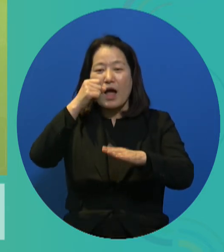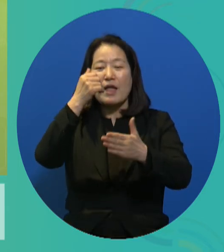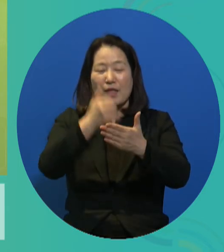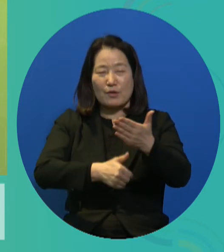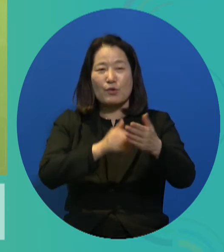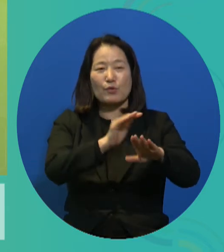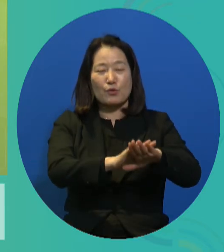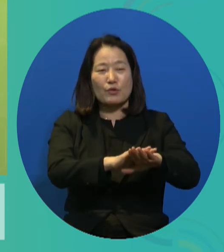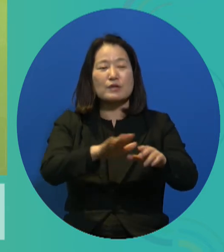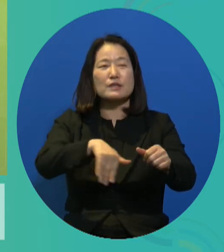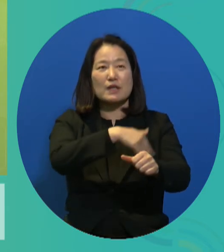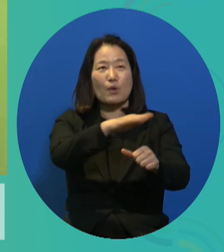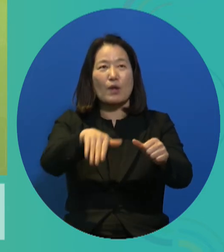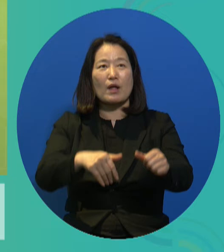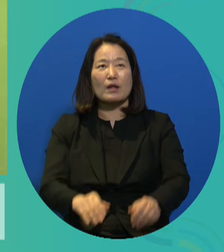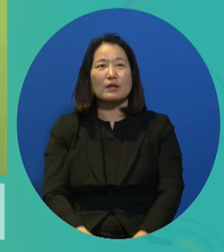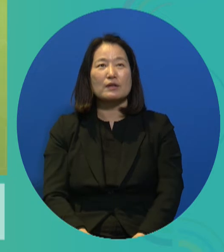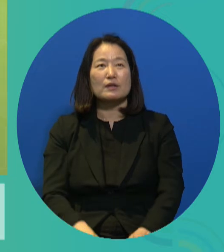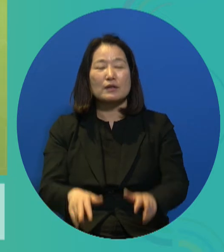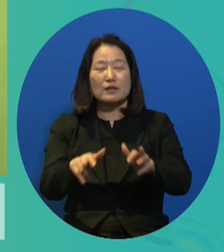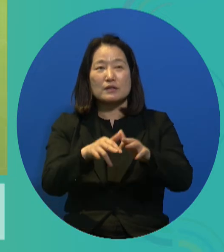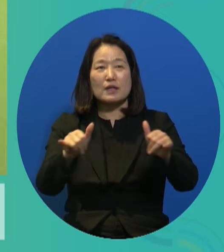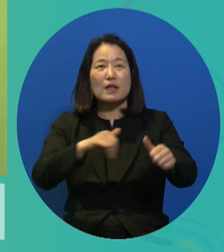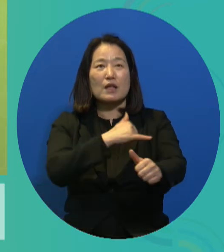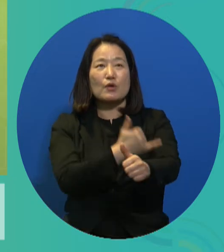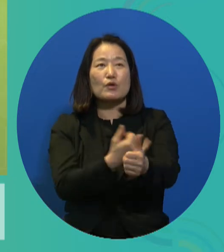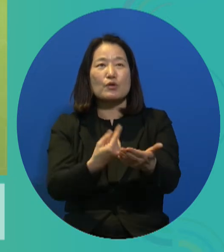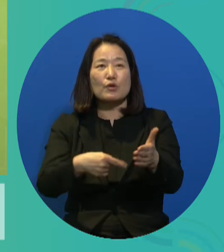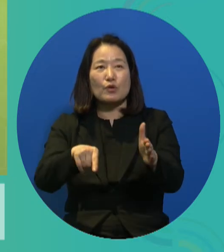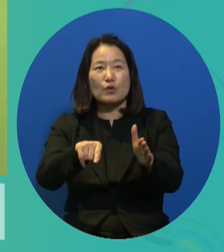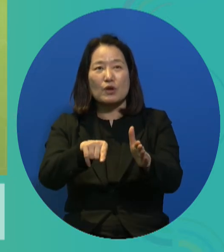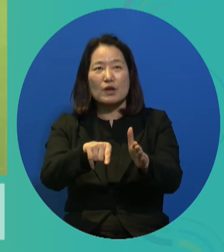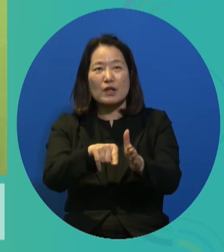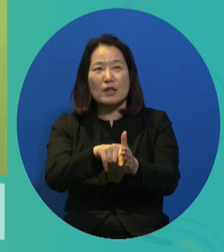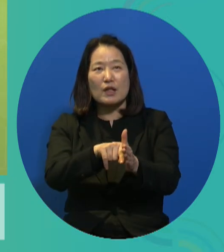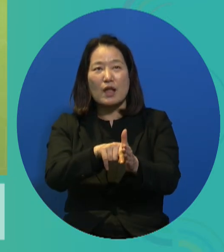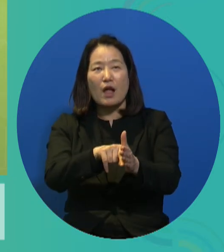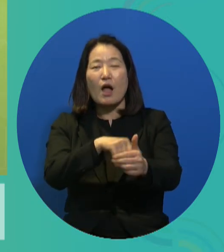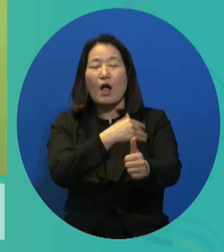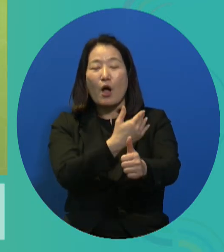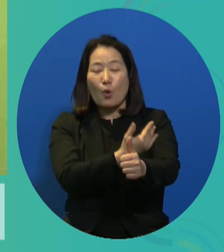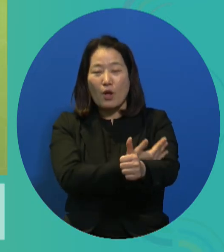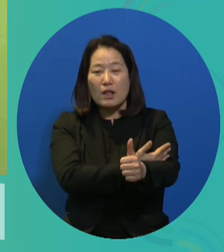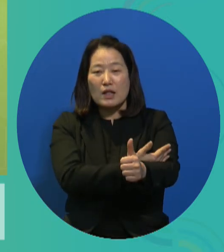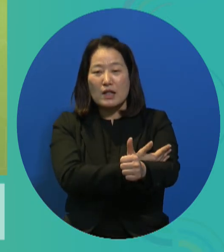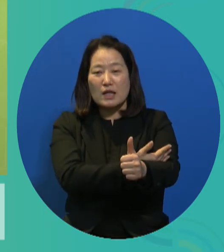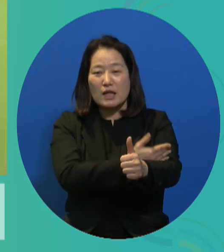are almost nearing the end. There is only one final stage left remaining.